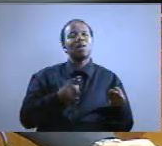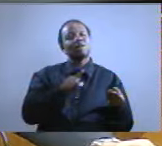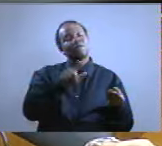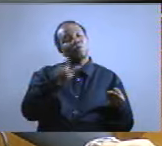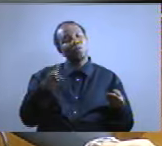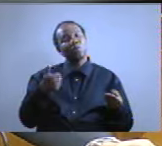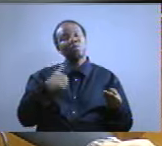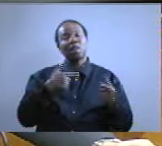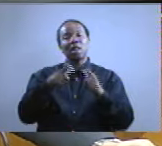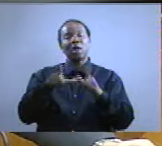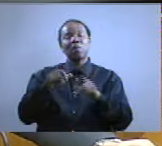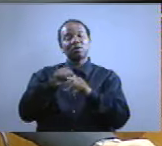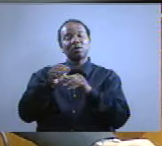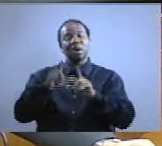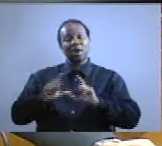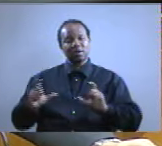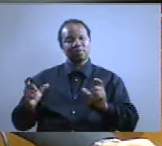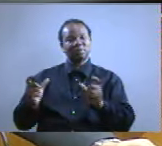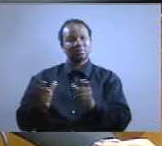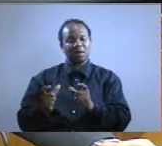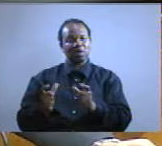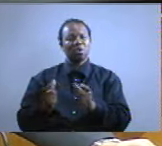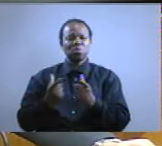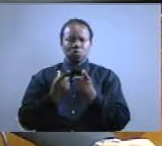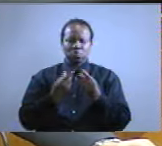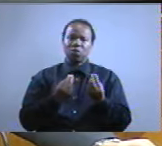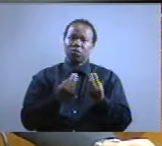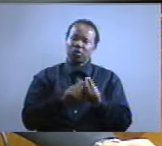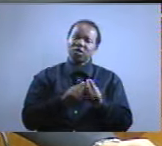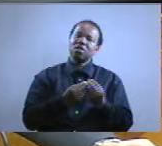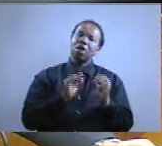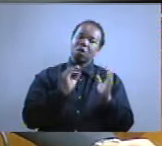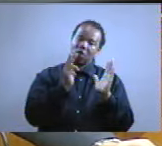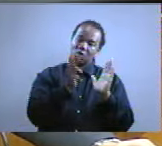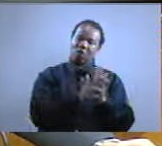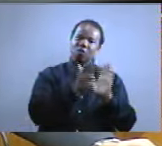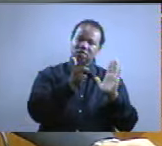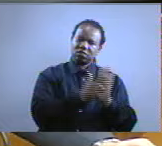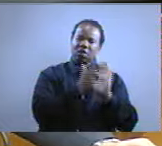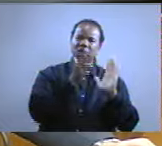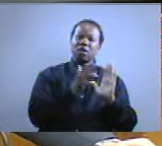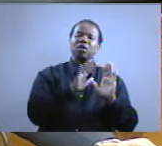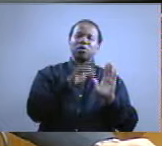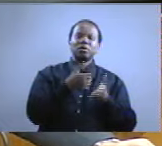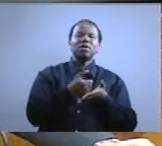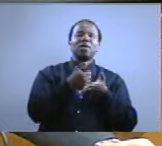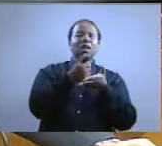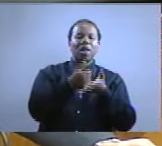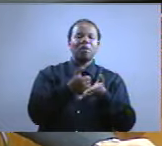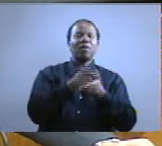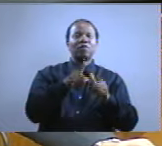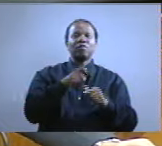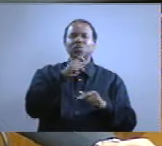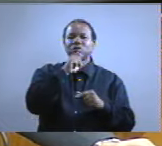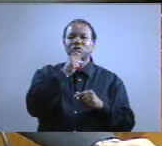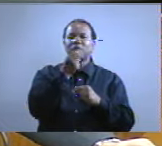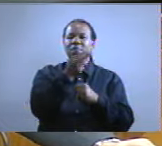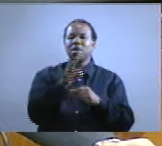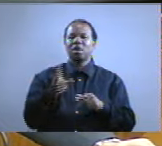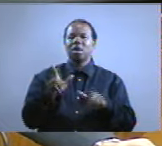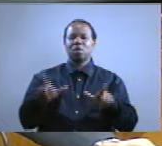official practitioners council there to make these things official and to assist when we go down the route of multilingualism, which South